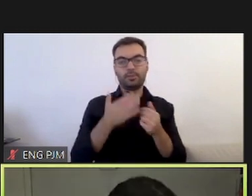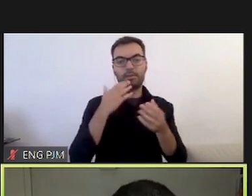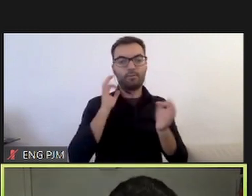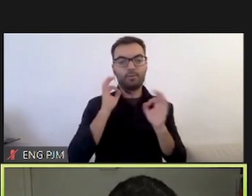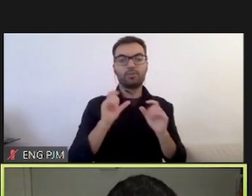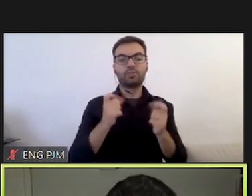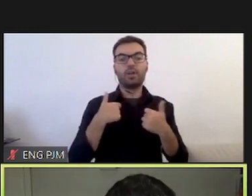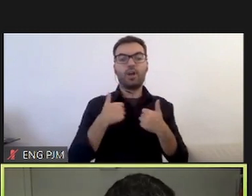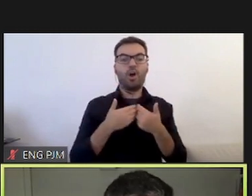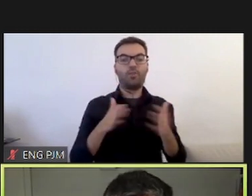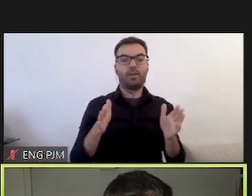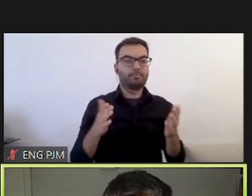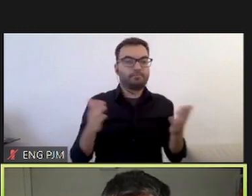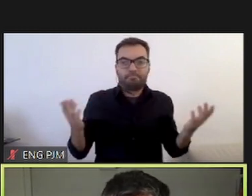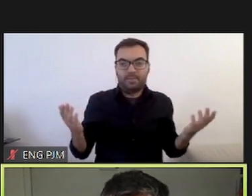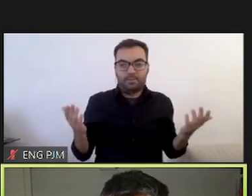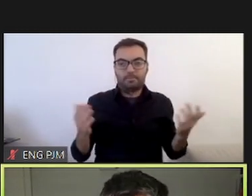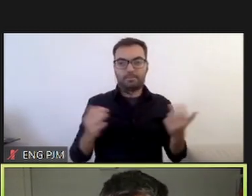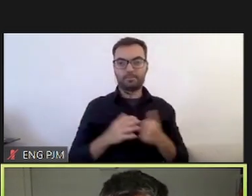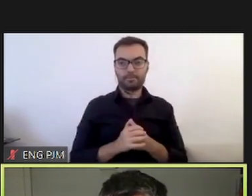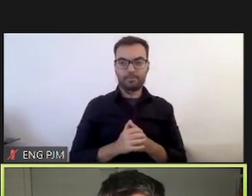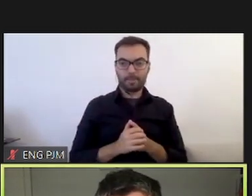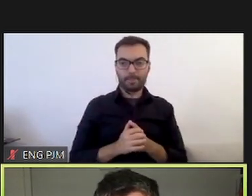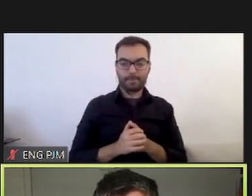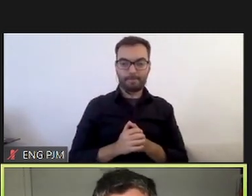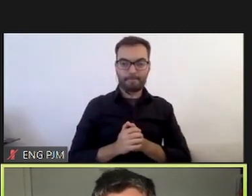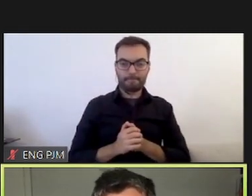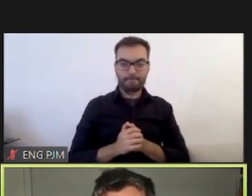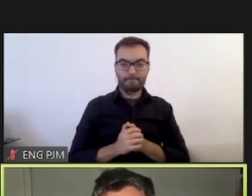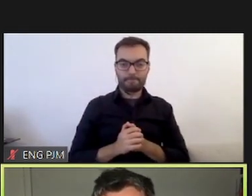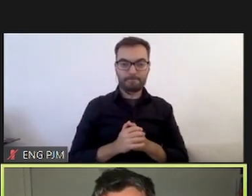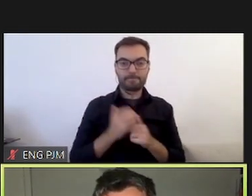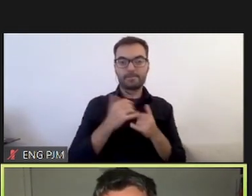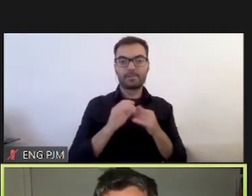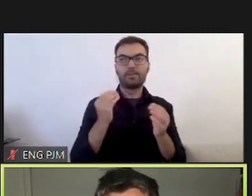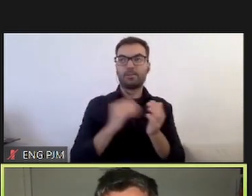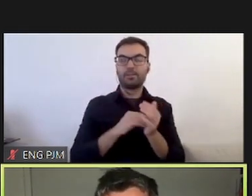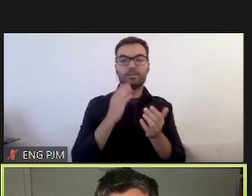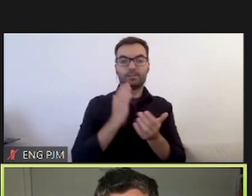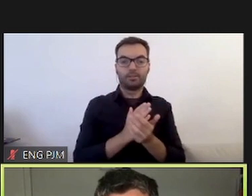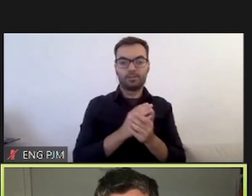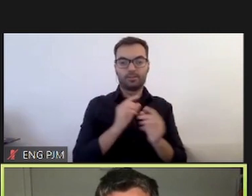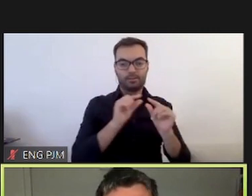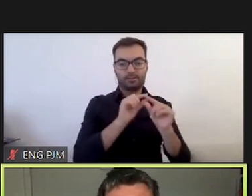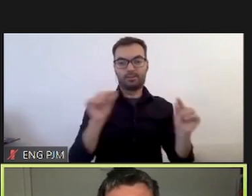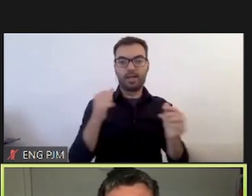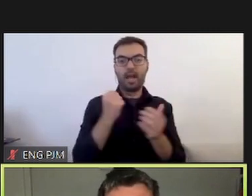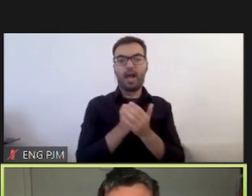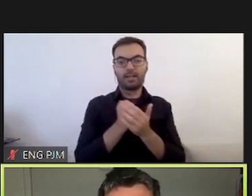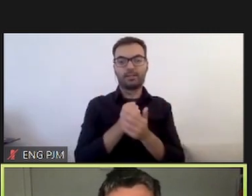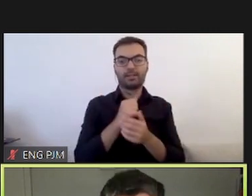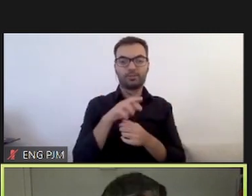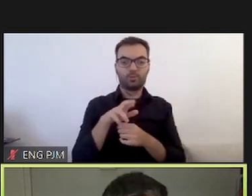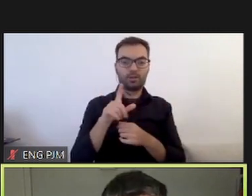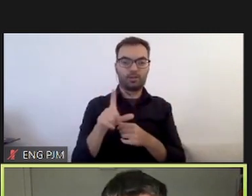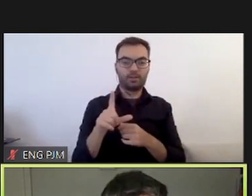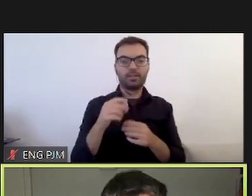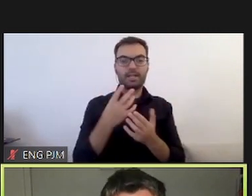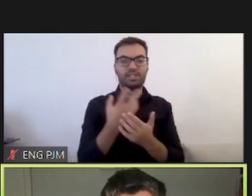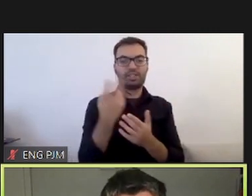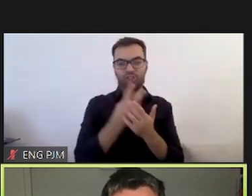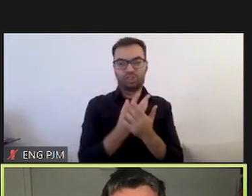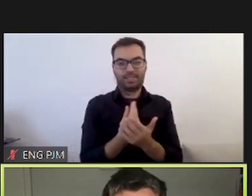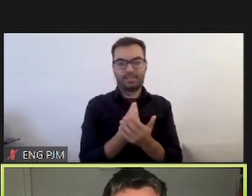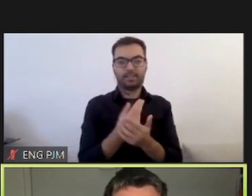I'm opening. So, because if you're putting only this URL address, screen reader